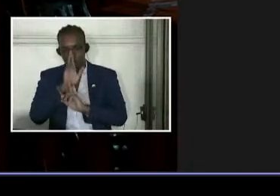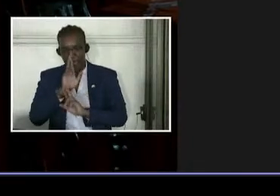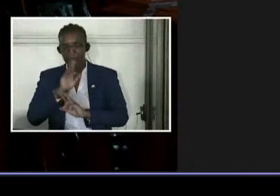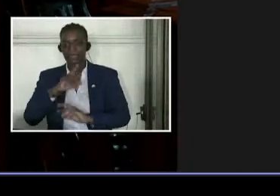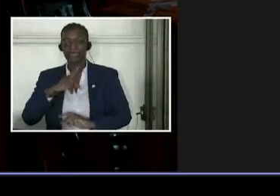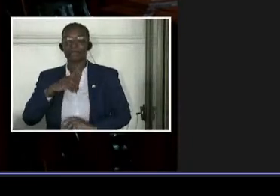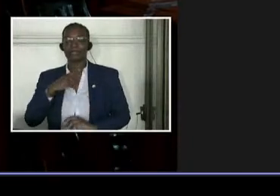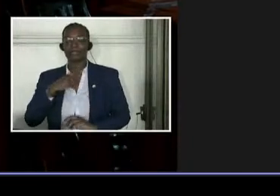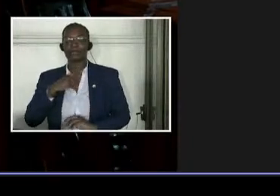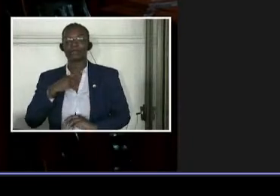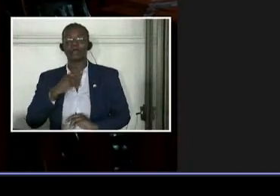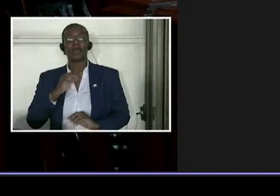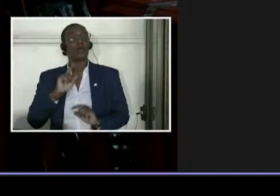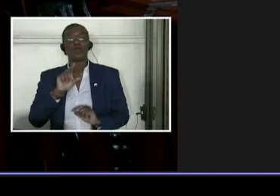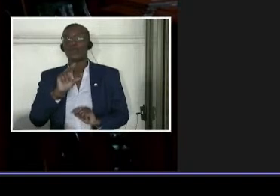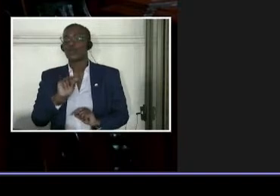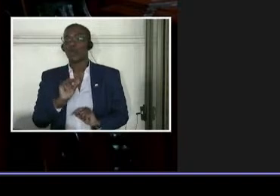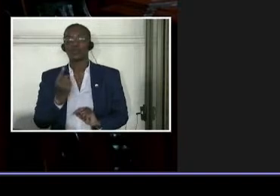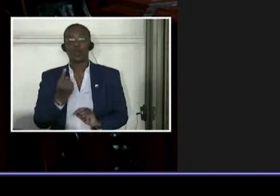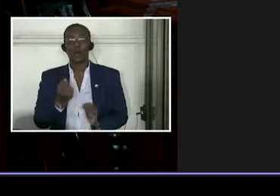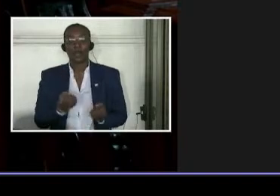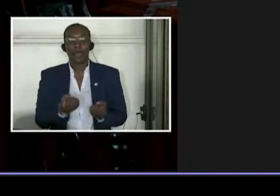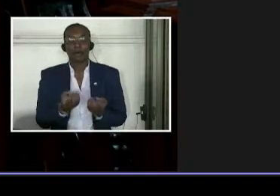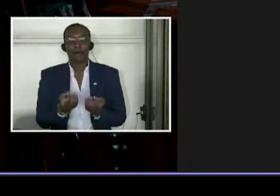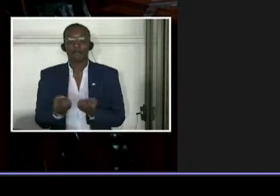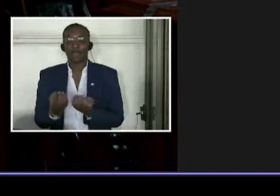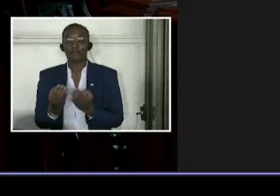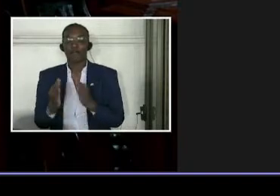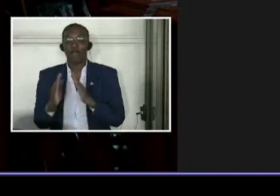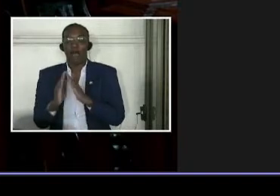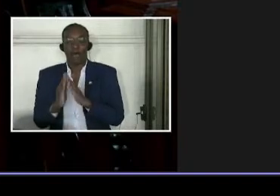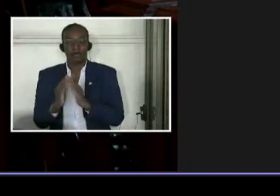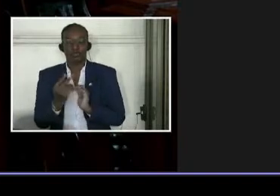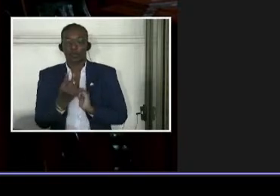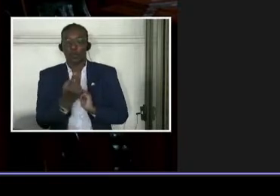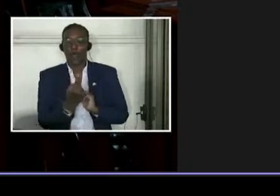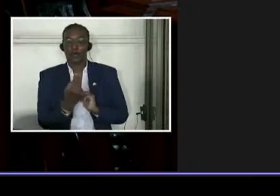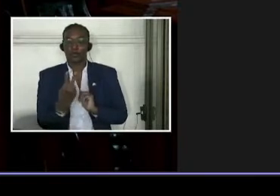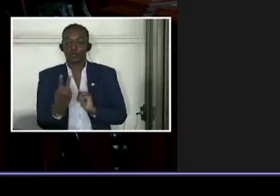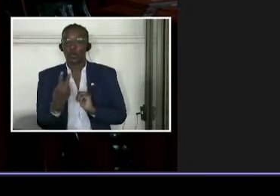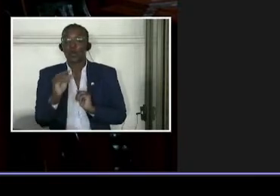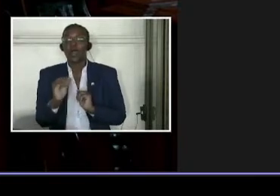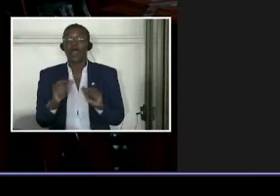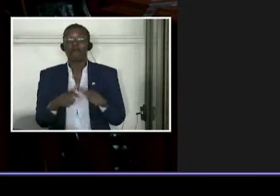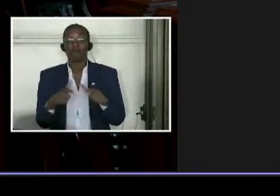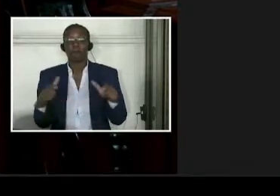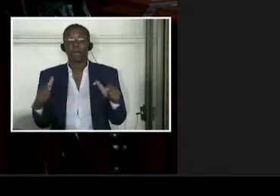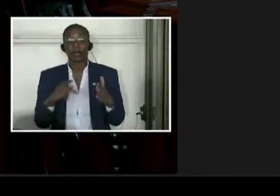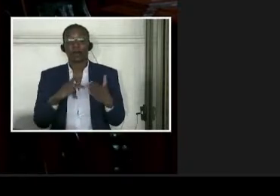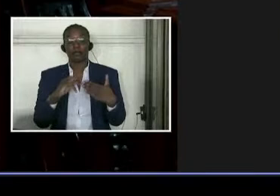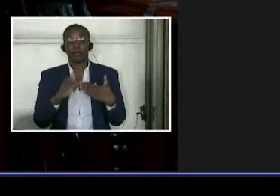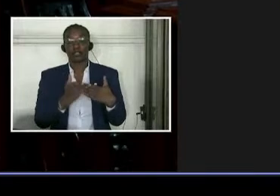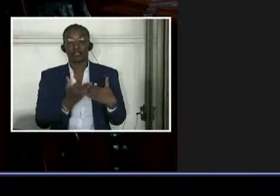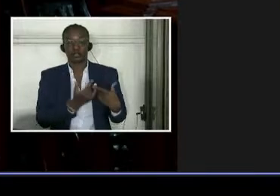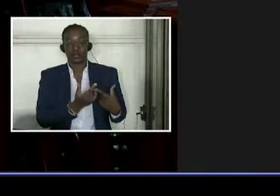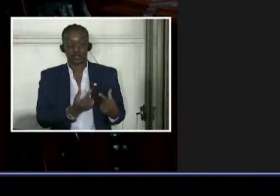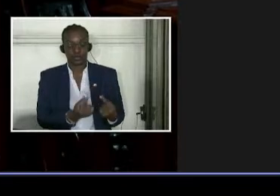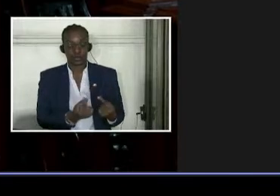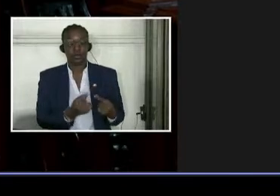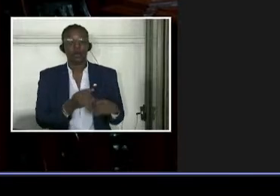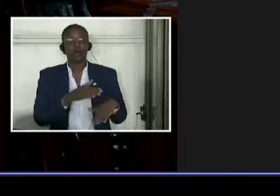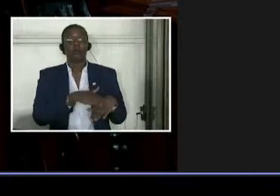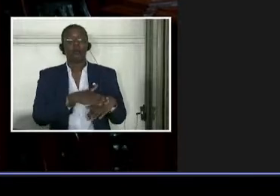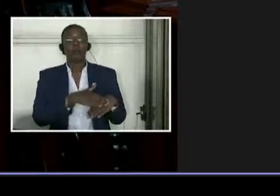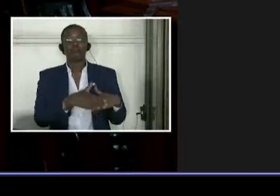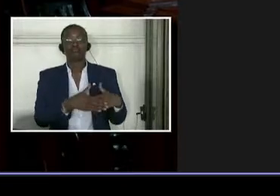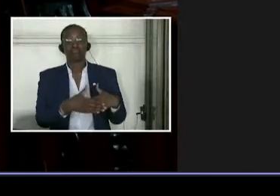just handing over a house or two, but we have big projects that we are dealing with. We have further extended our